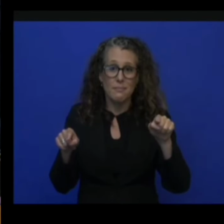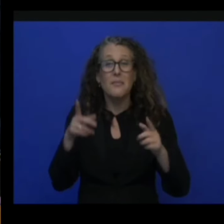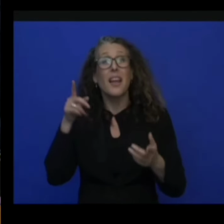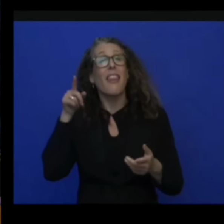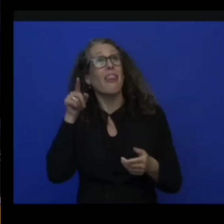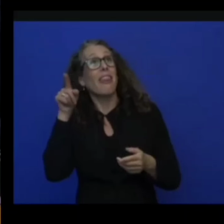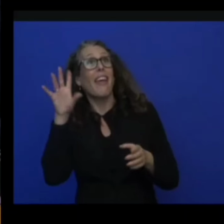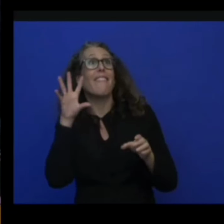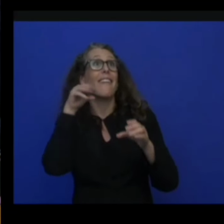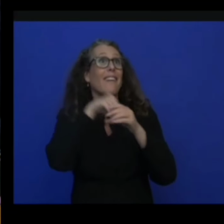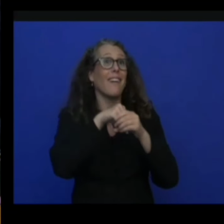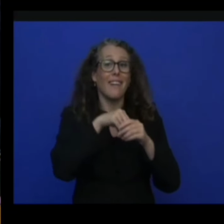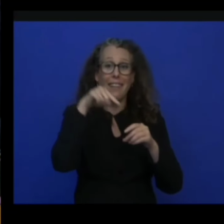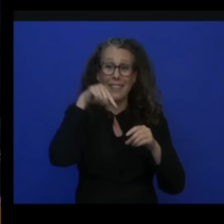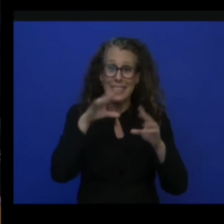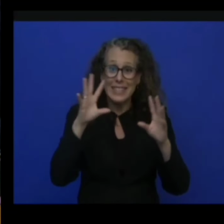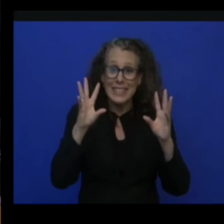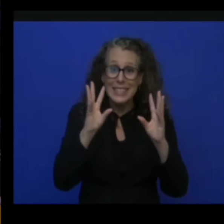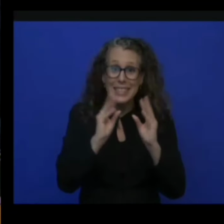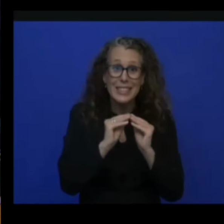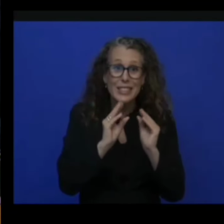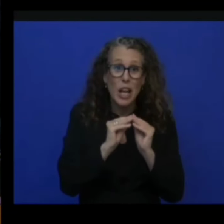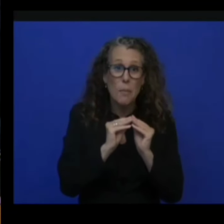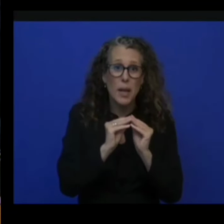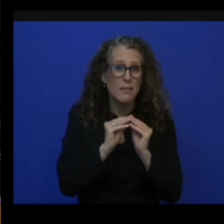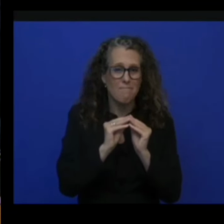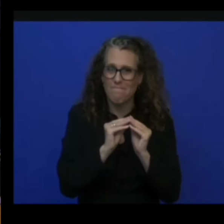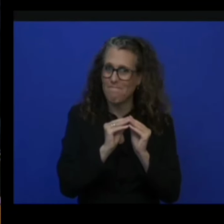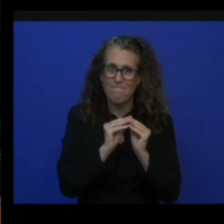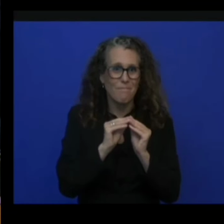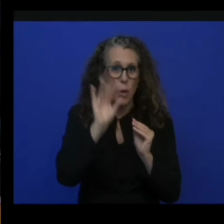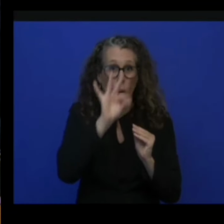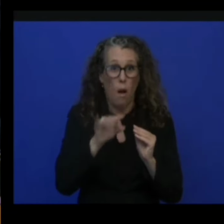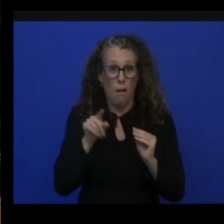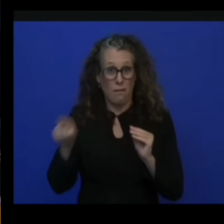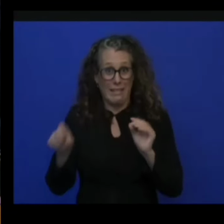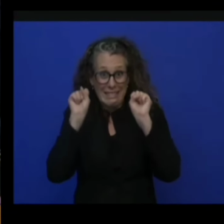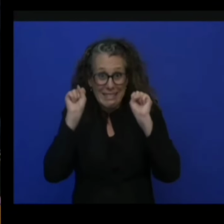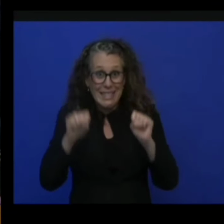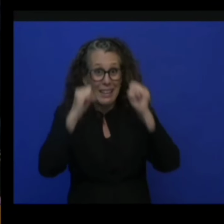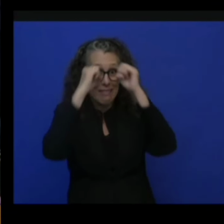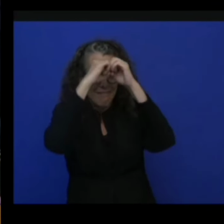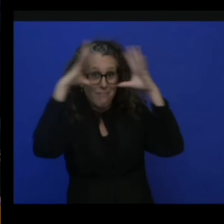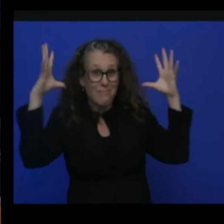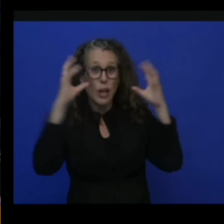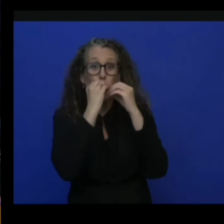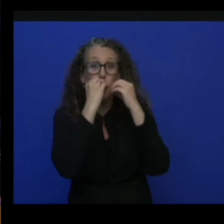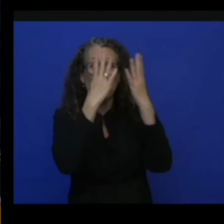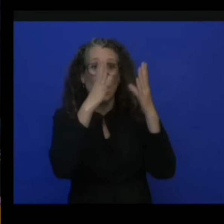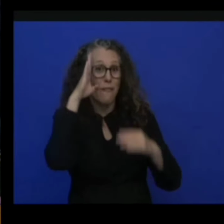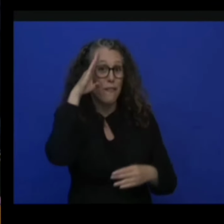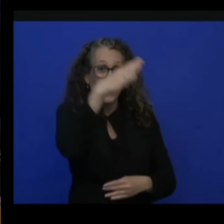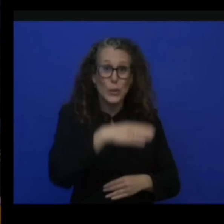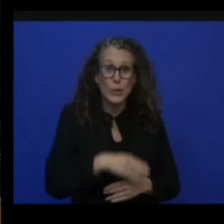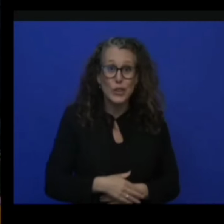cannot envision a future, whether they're from Gaza or from